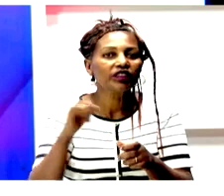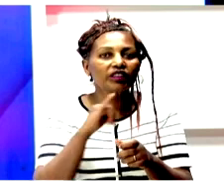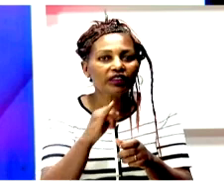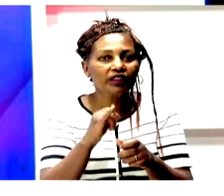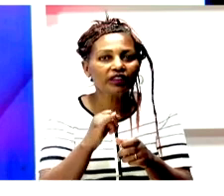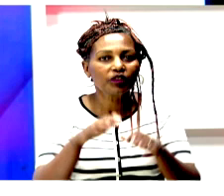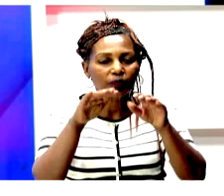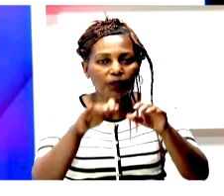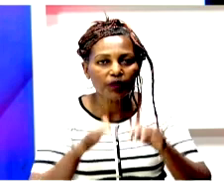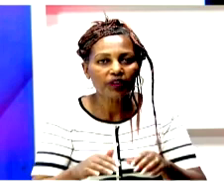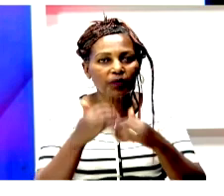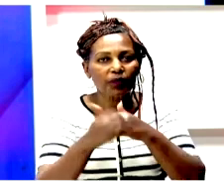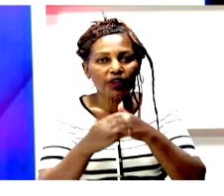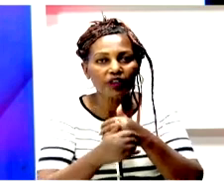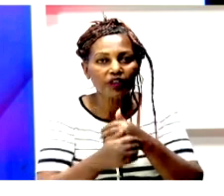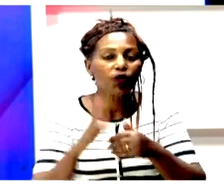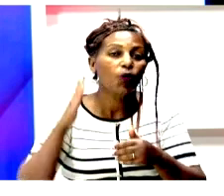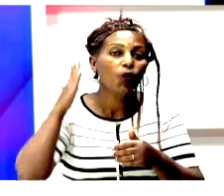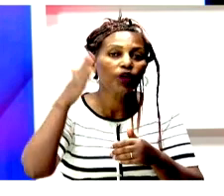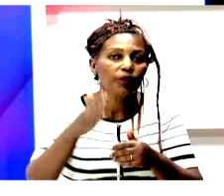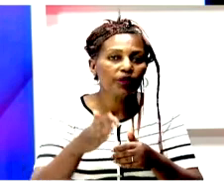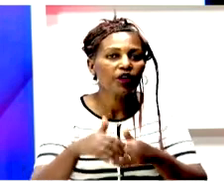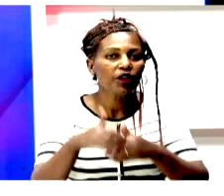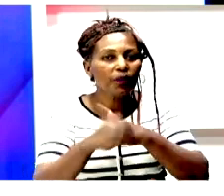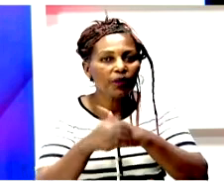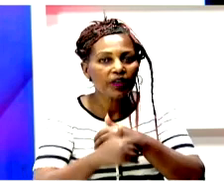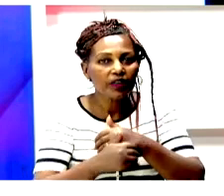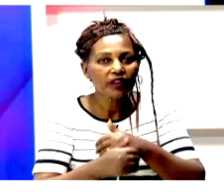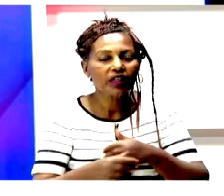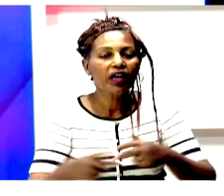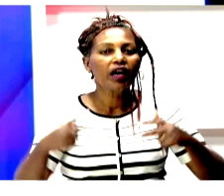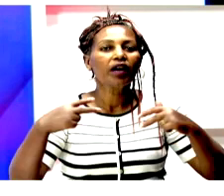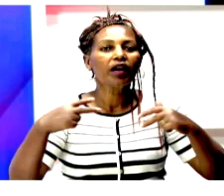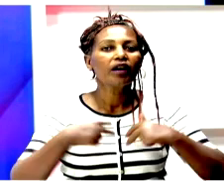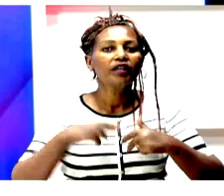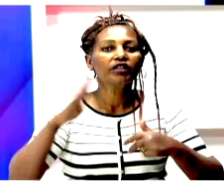be, bread has been baked by her,